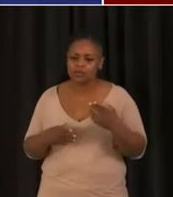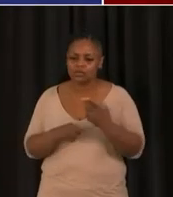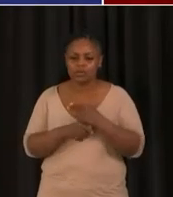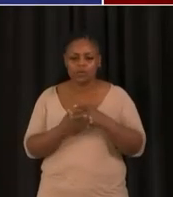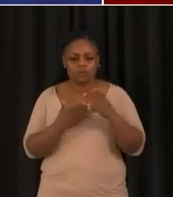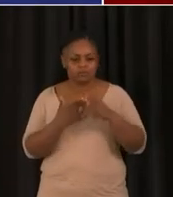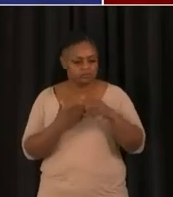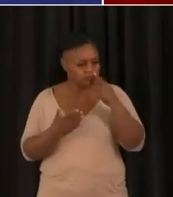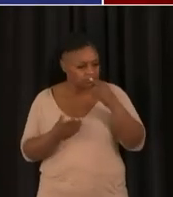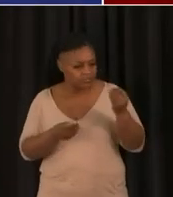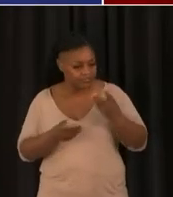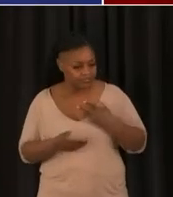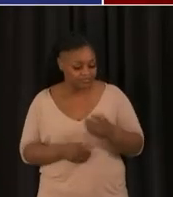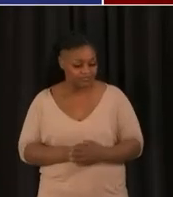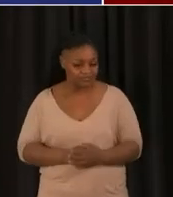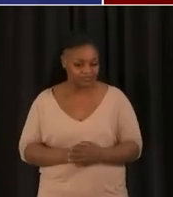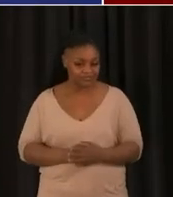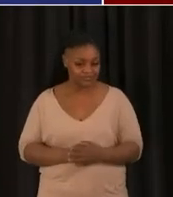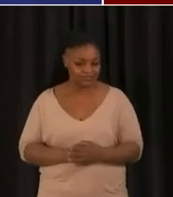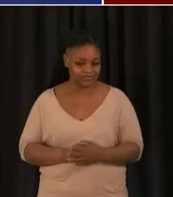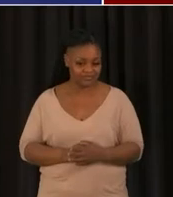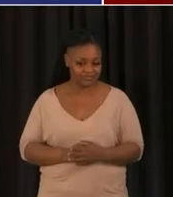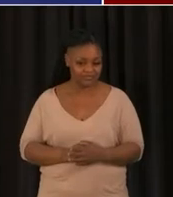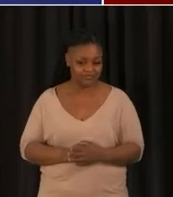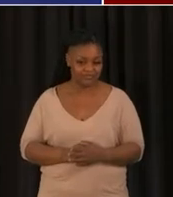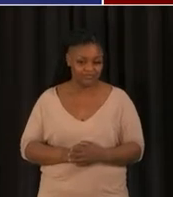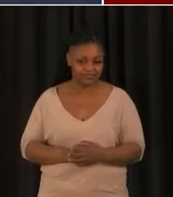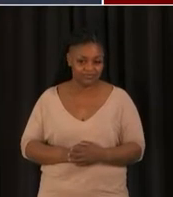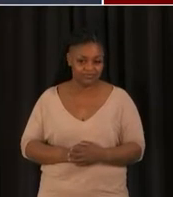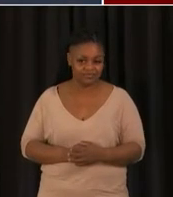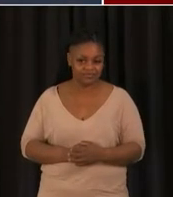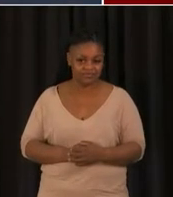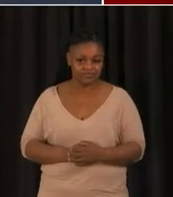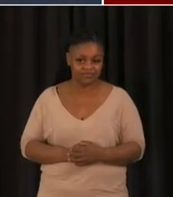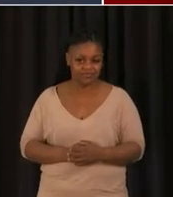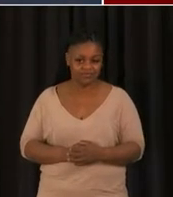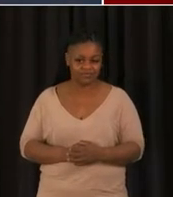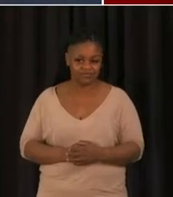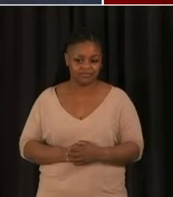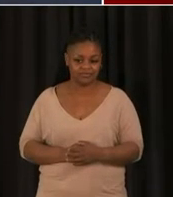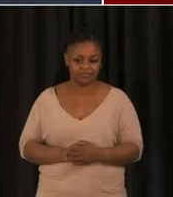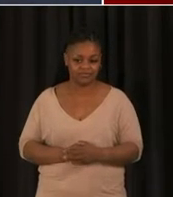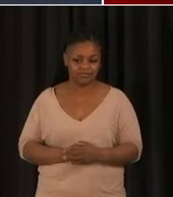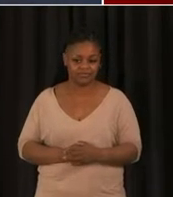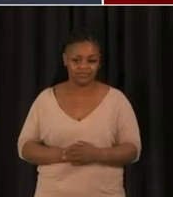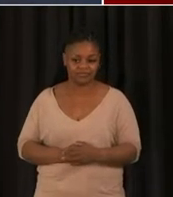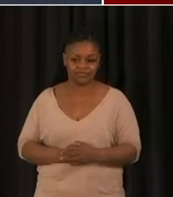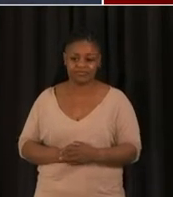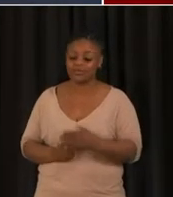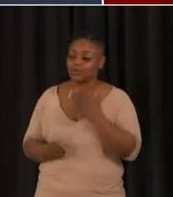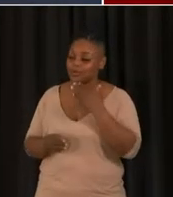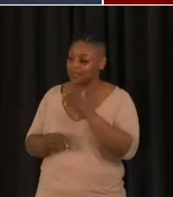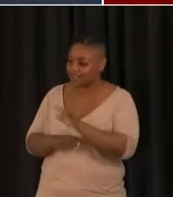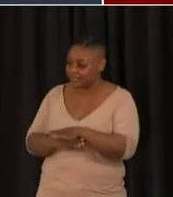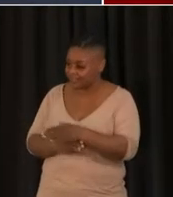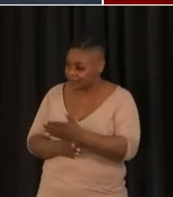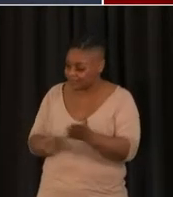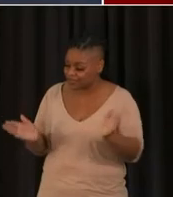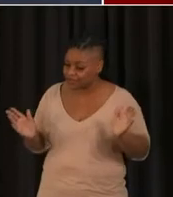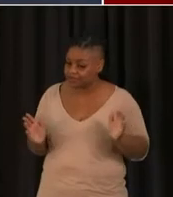Commissioner Woods mentioned, this Opportunity Accounts program is a match savings program, and it's an opportunity for you to figure